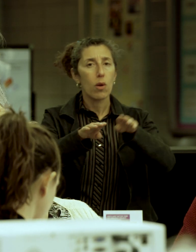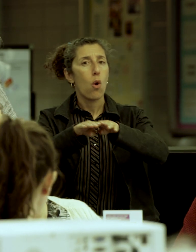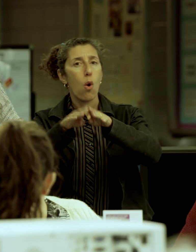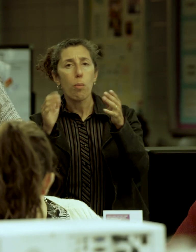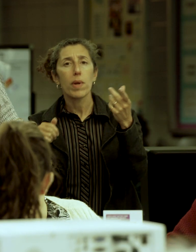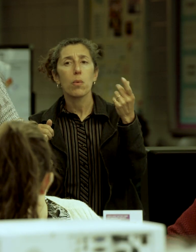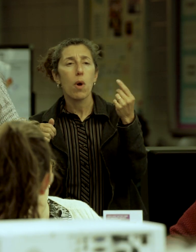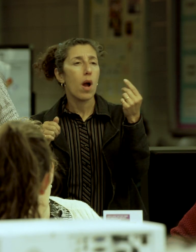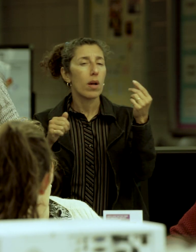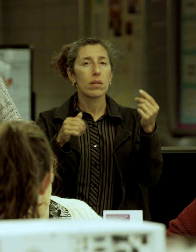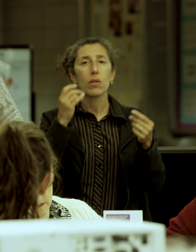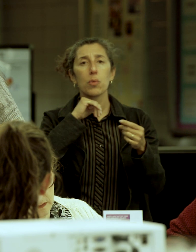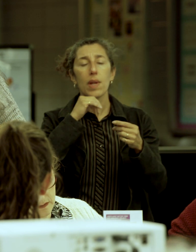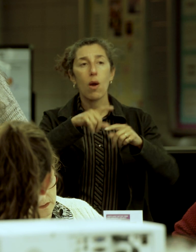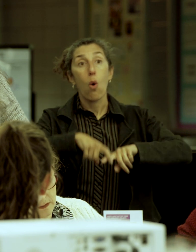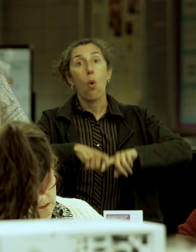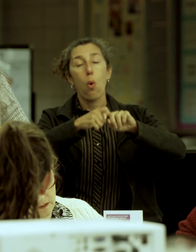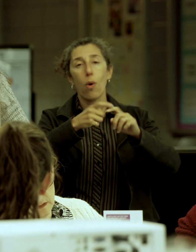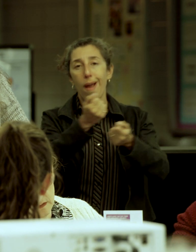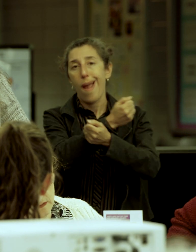conscientiously considered during the course of the design.